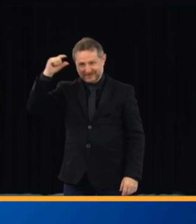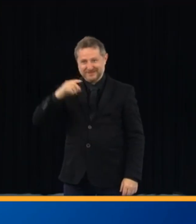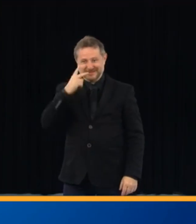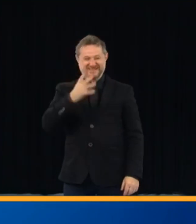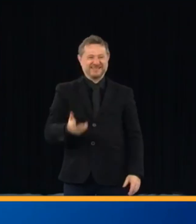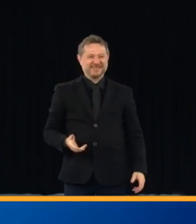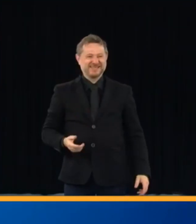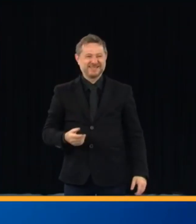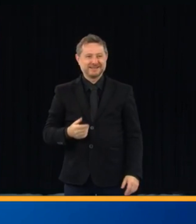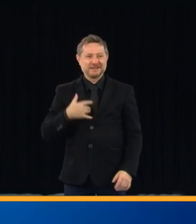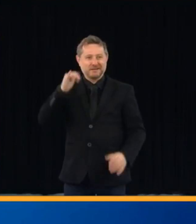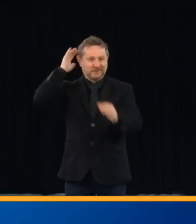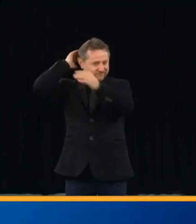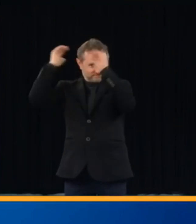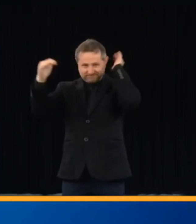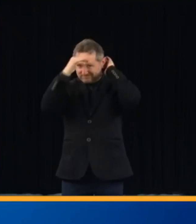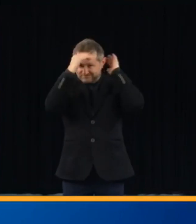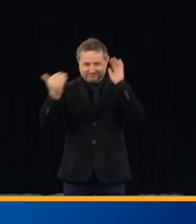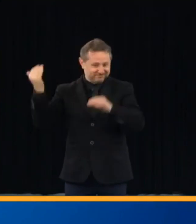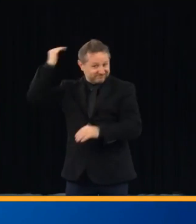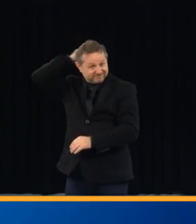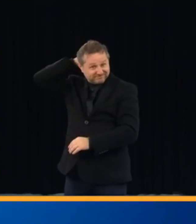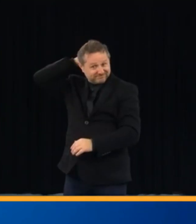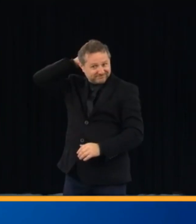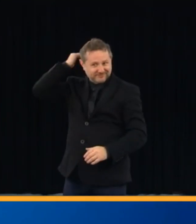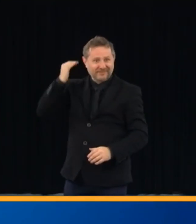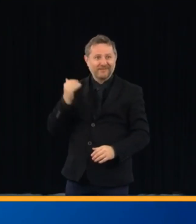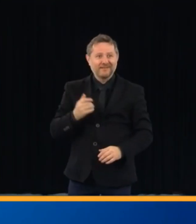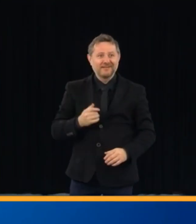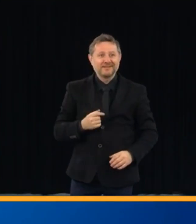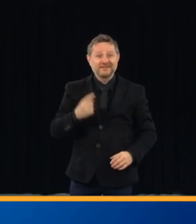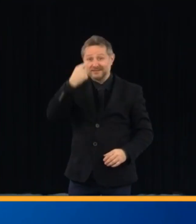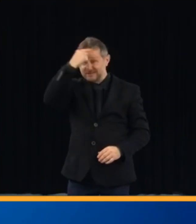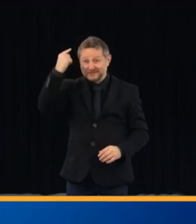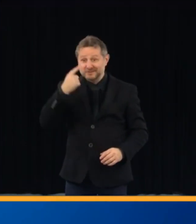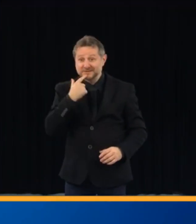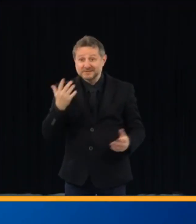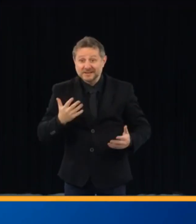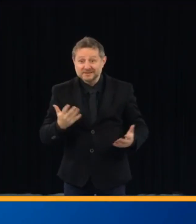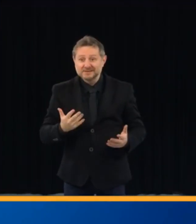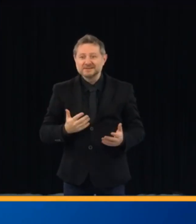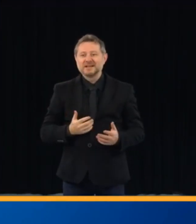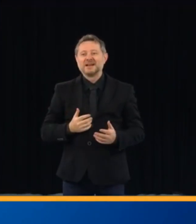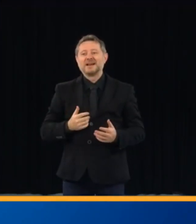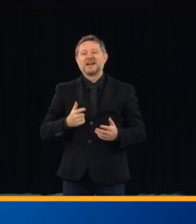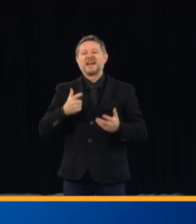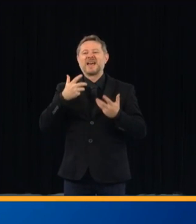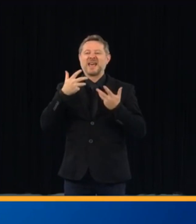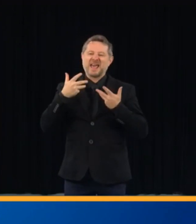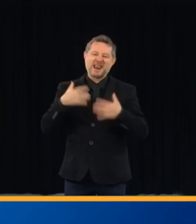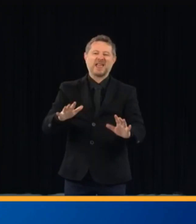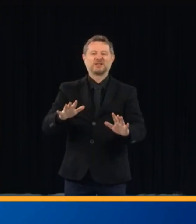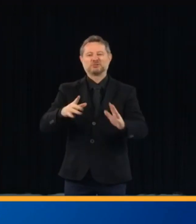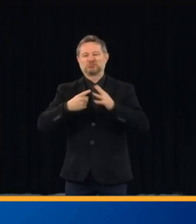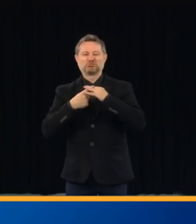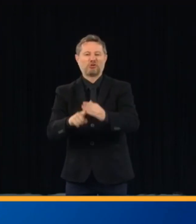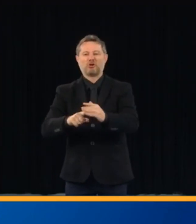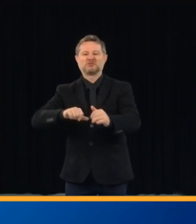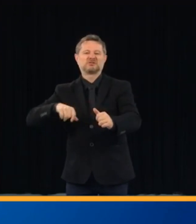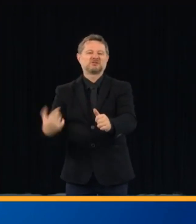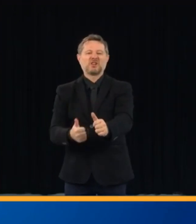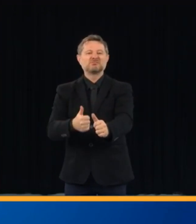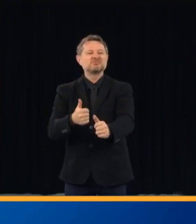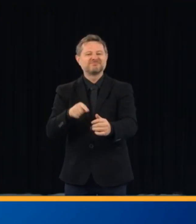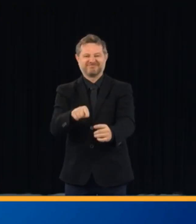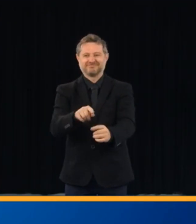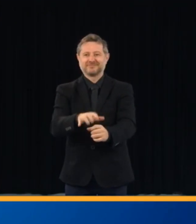miss. You're looking. Let's get after it. Let's get after it. I love that saying.